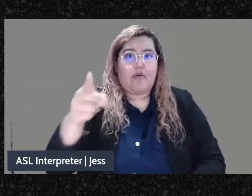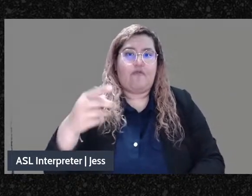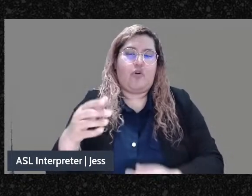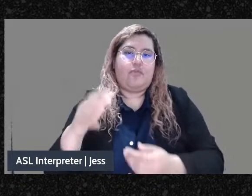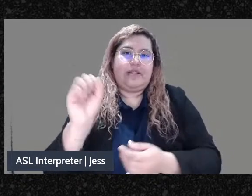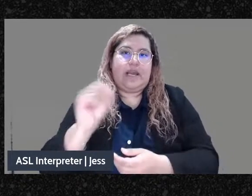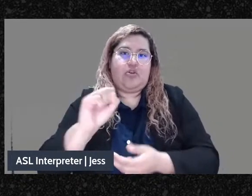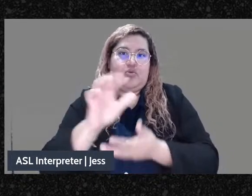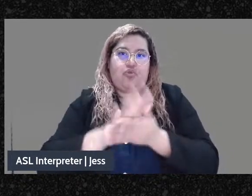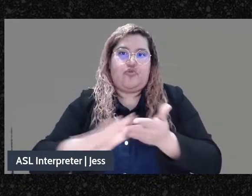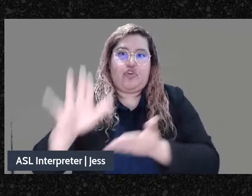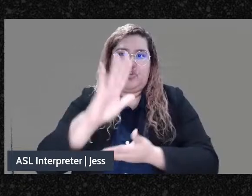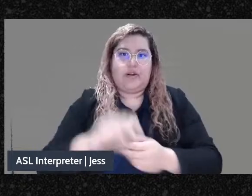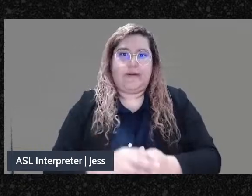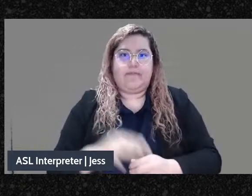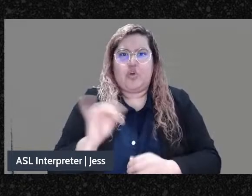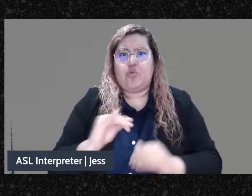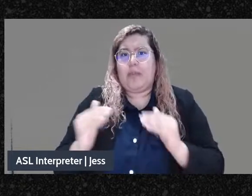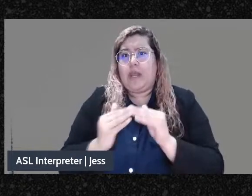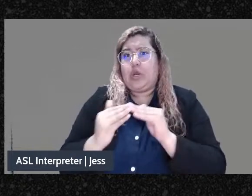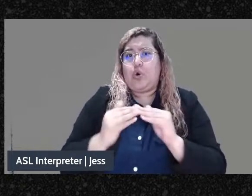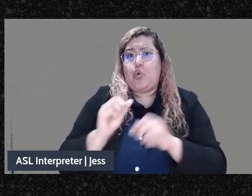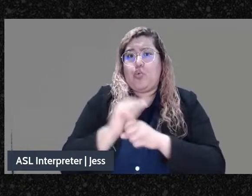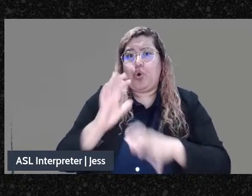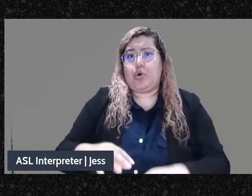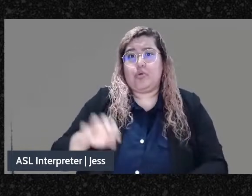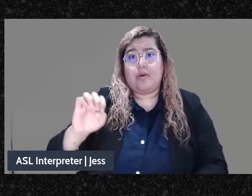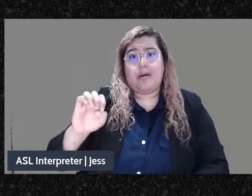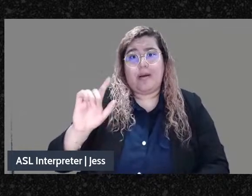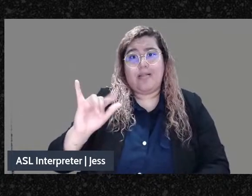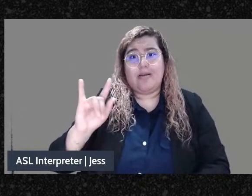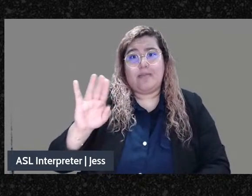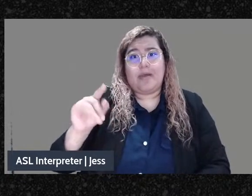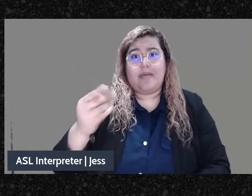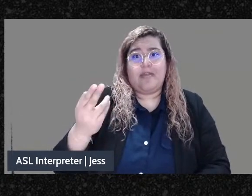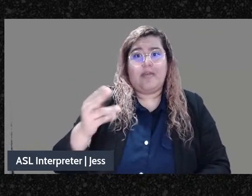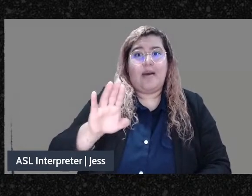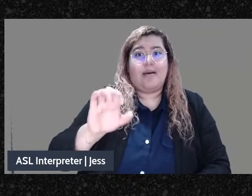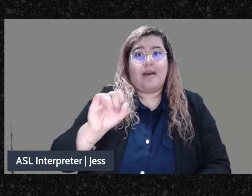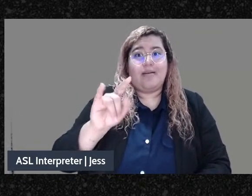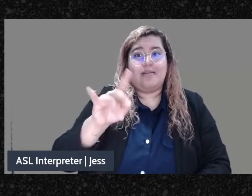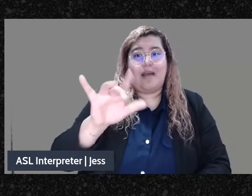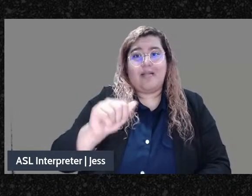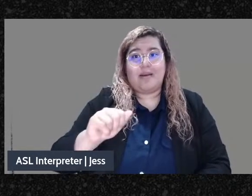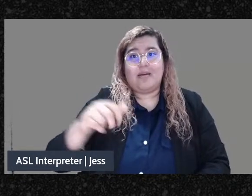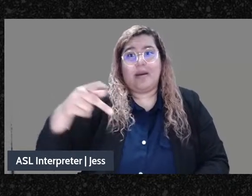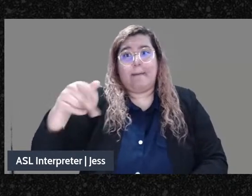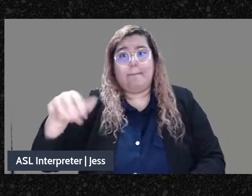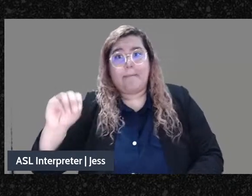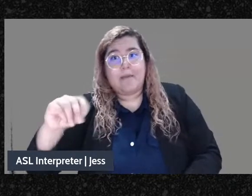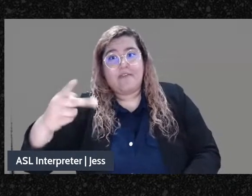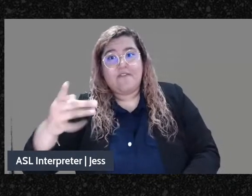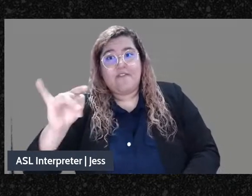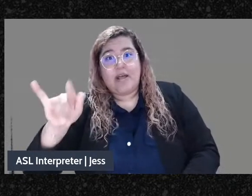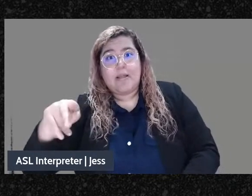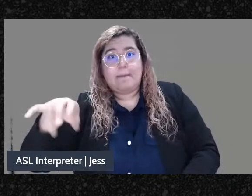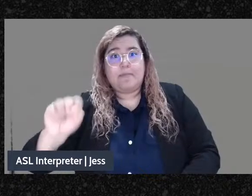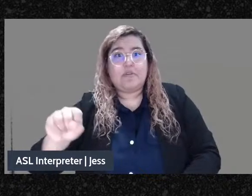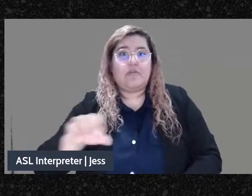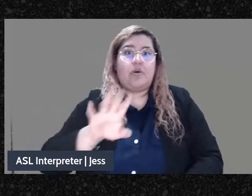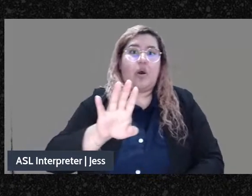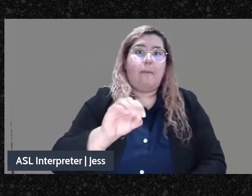Elizabeth Castelli, Pam Phillips, Avi Cummings, Miriam